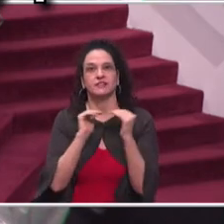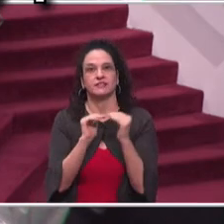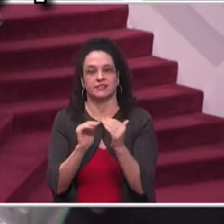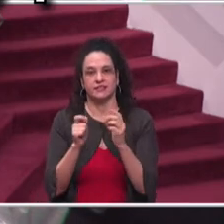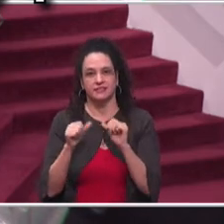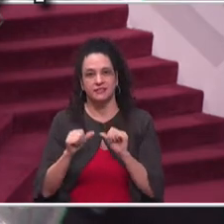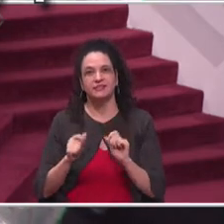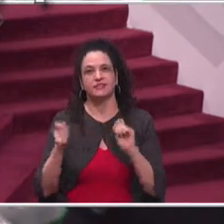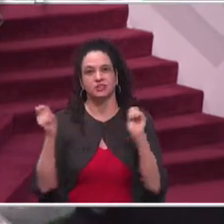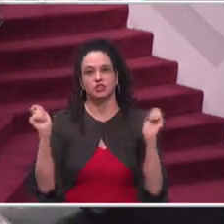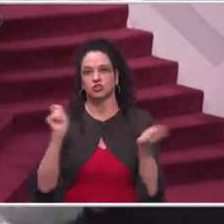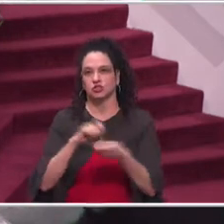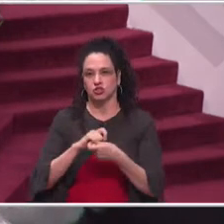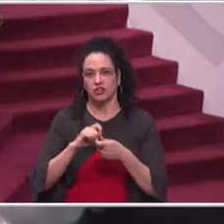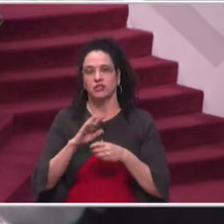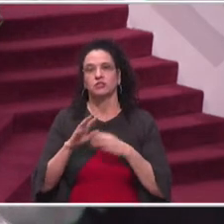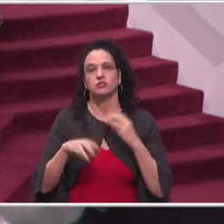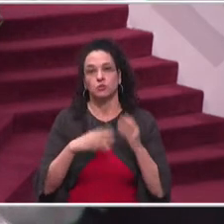we shall overcome.